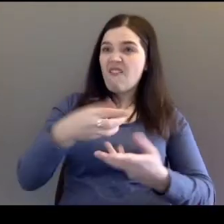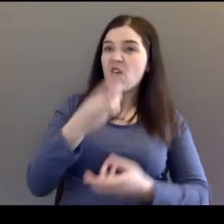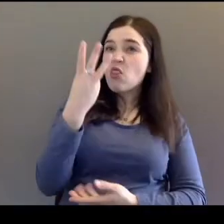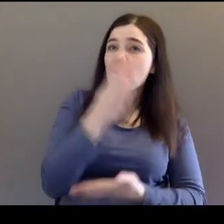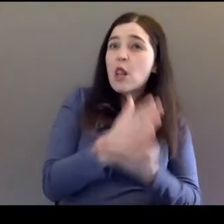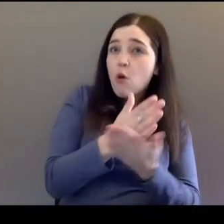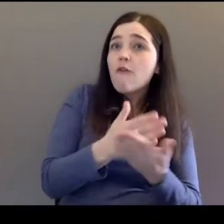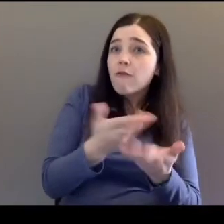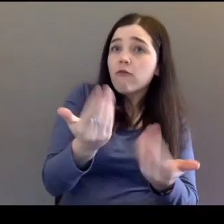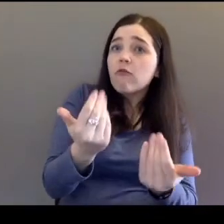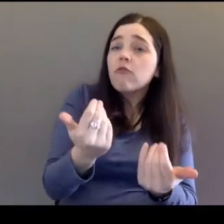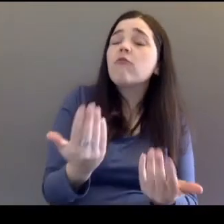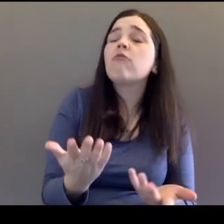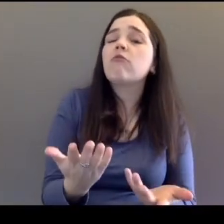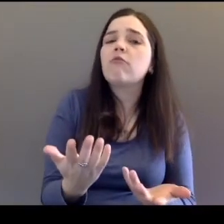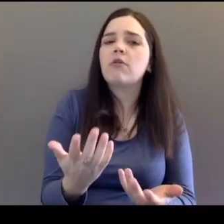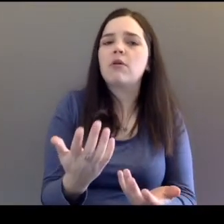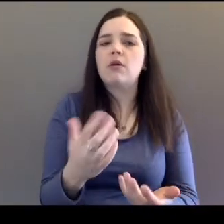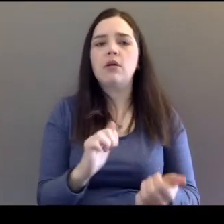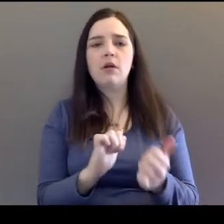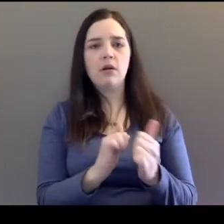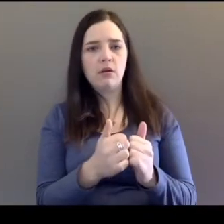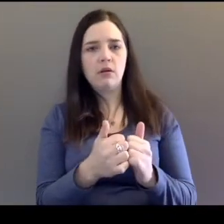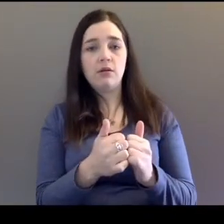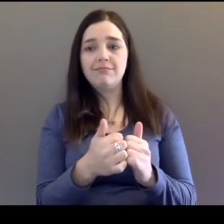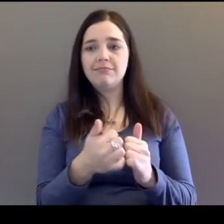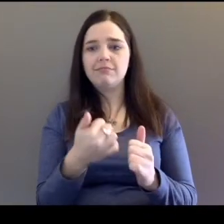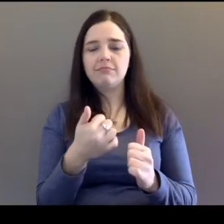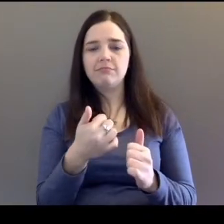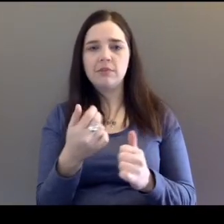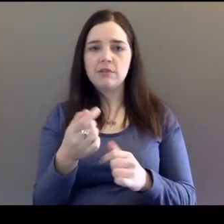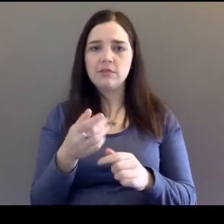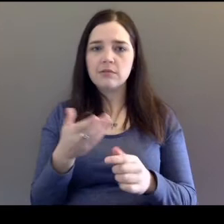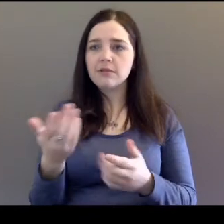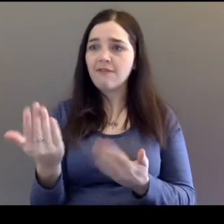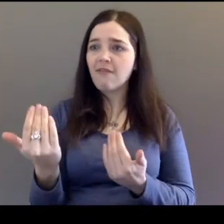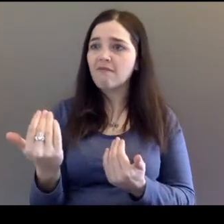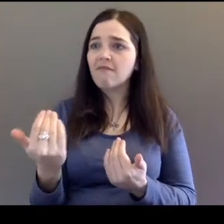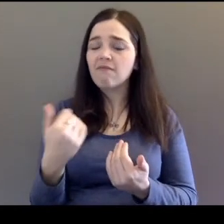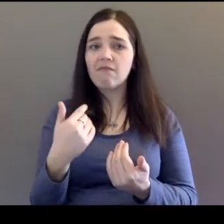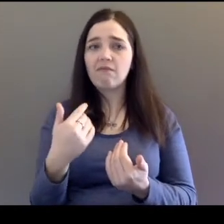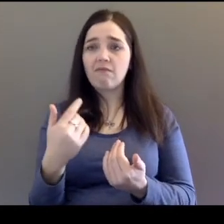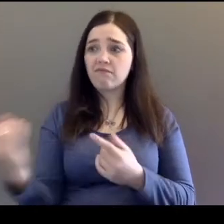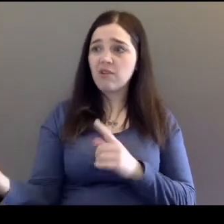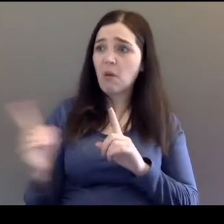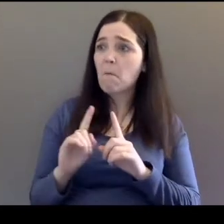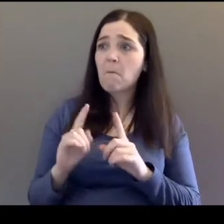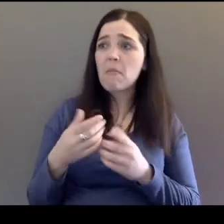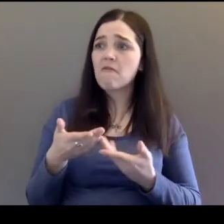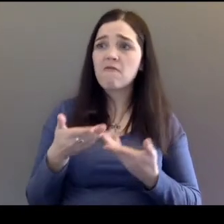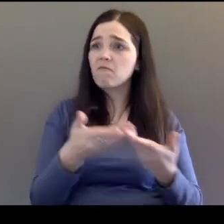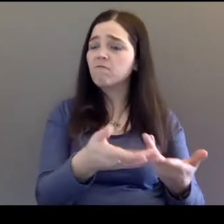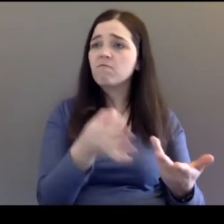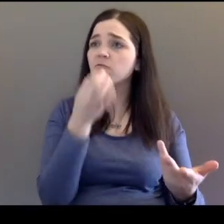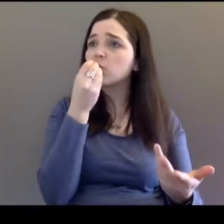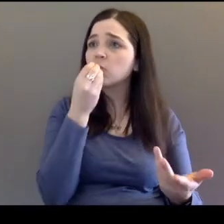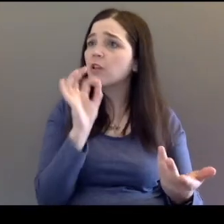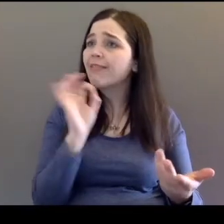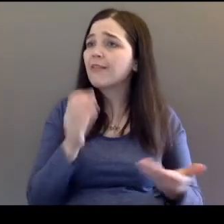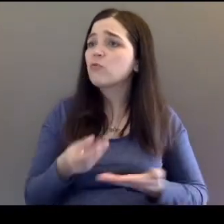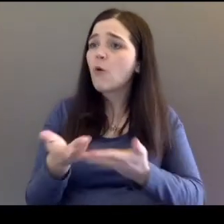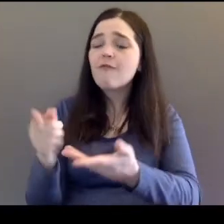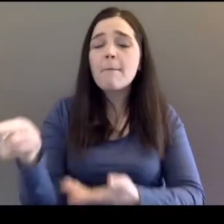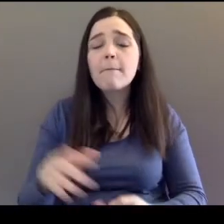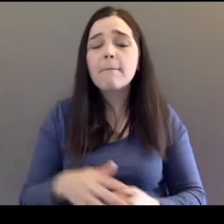3 loaves. A friend of mine has come and I've no food to offer him. And suppose